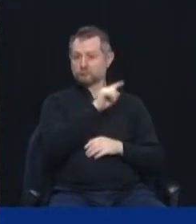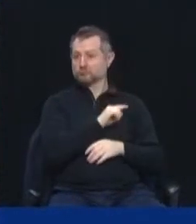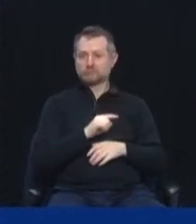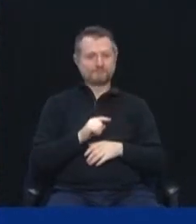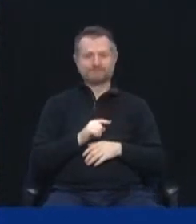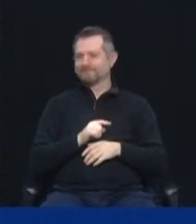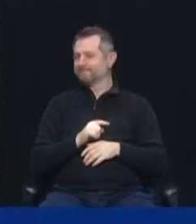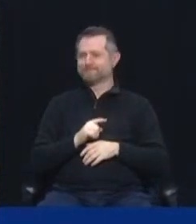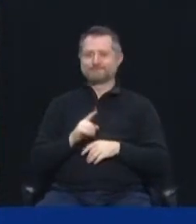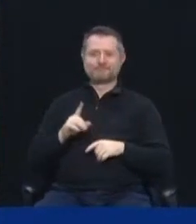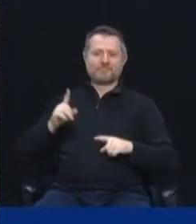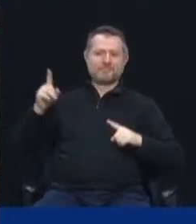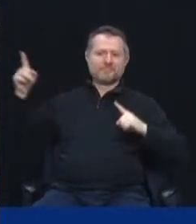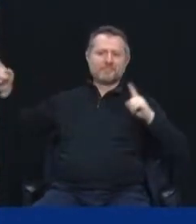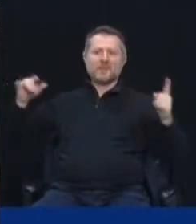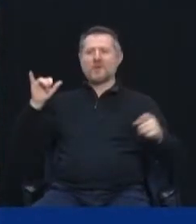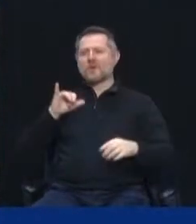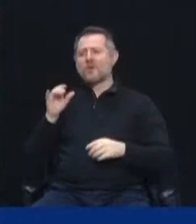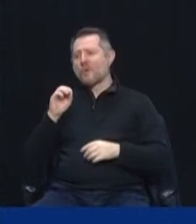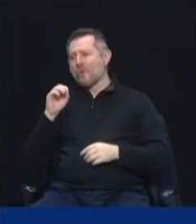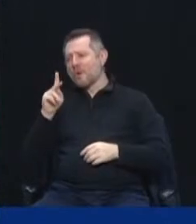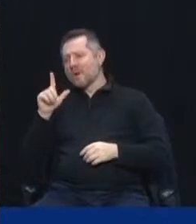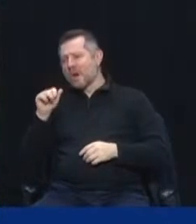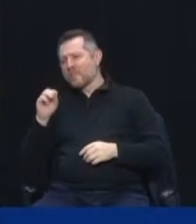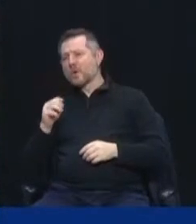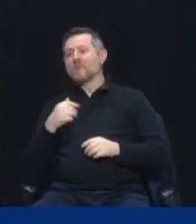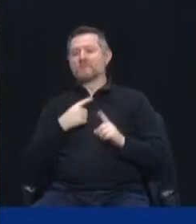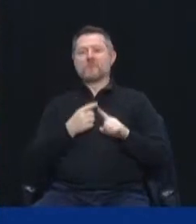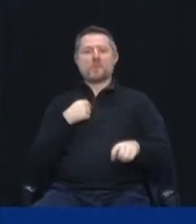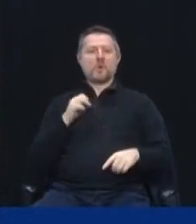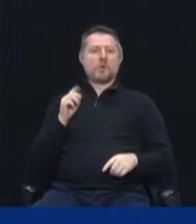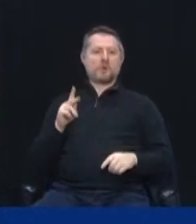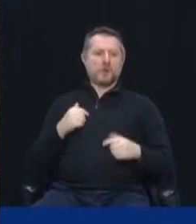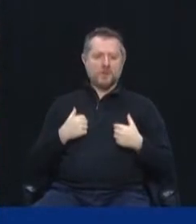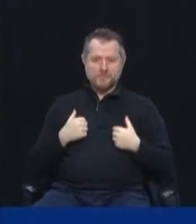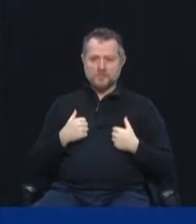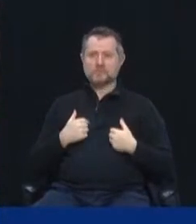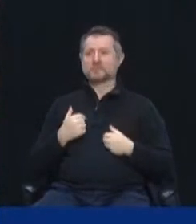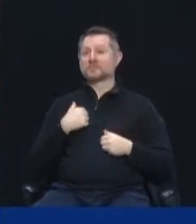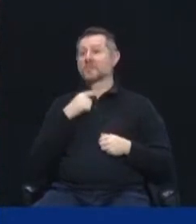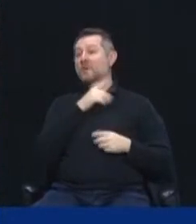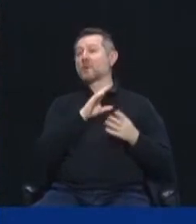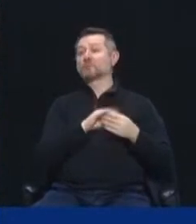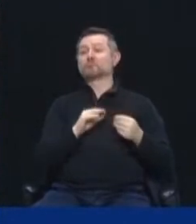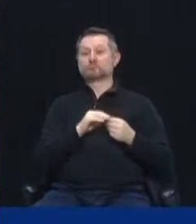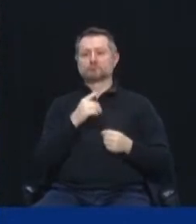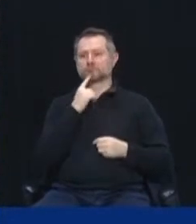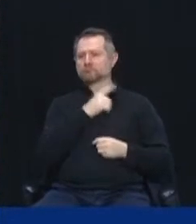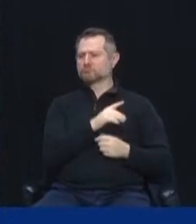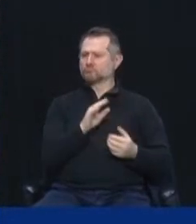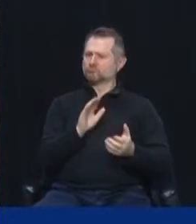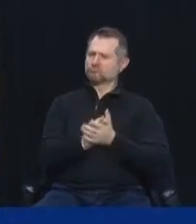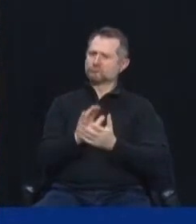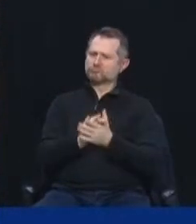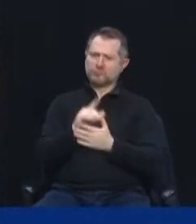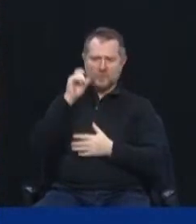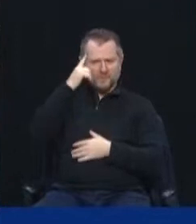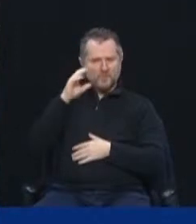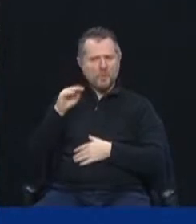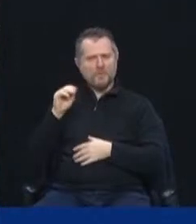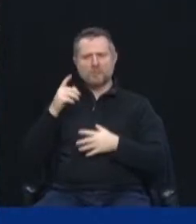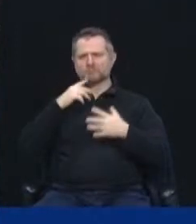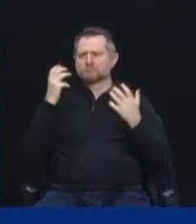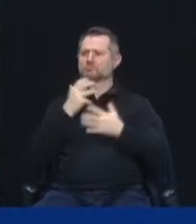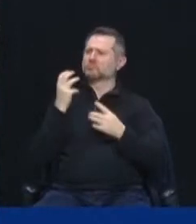as Oklahoma, where my family comes from, they applaud you, they stand up for you. They're very